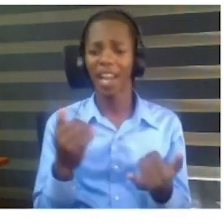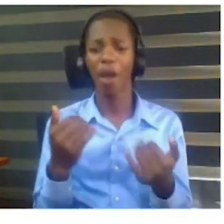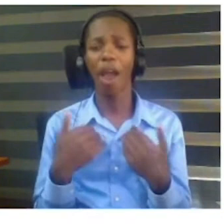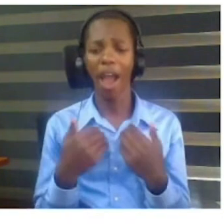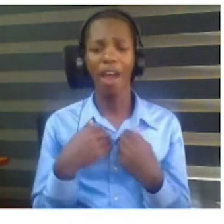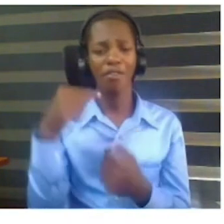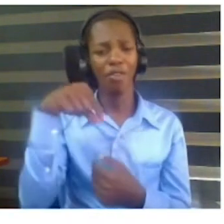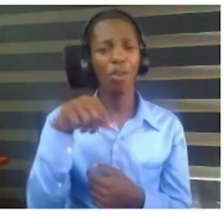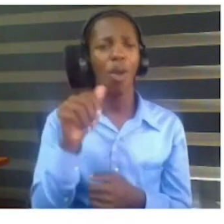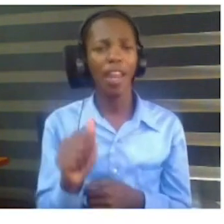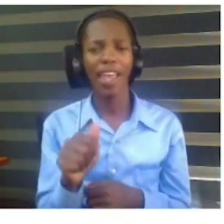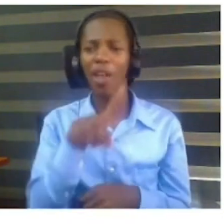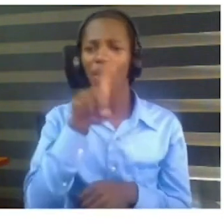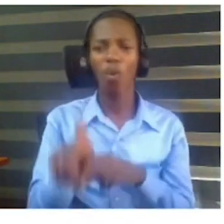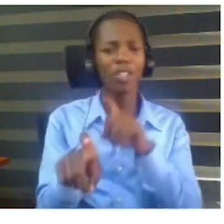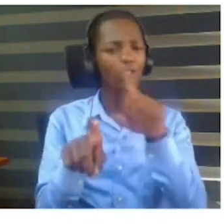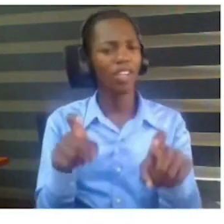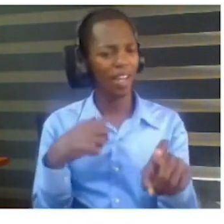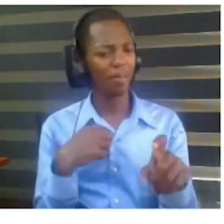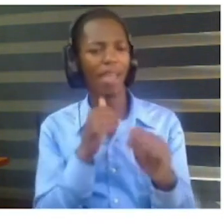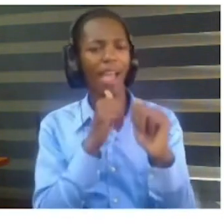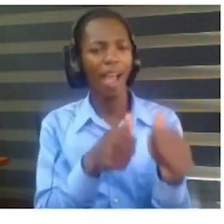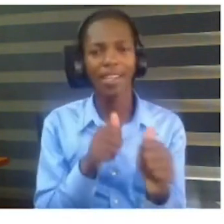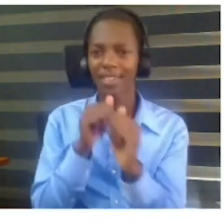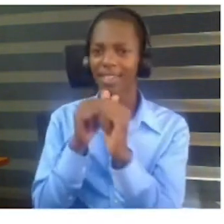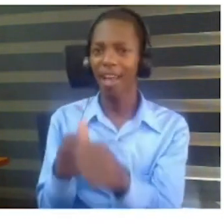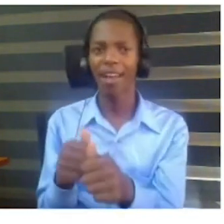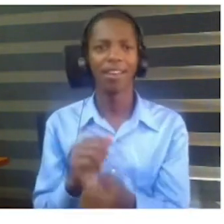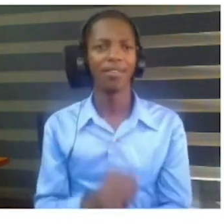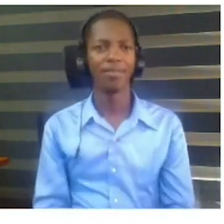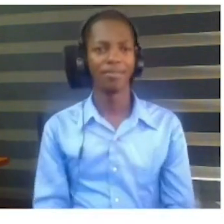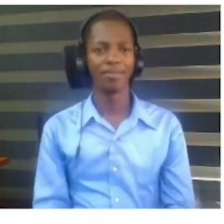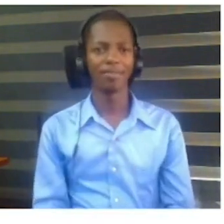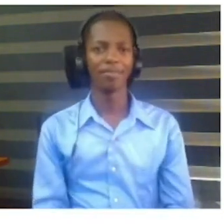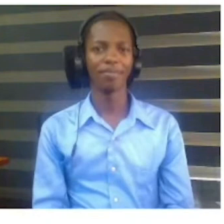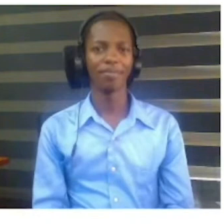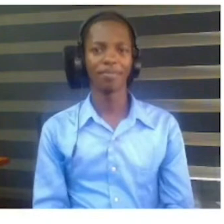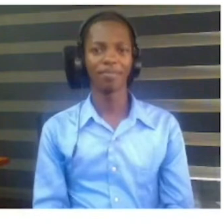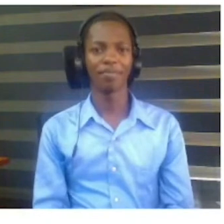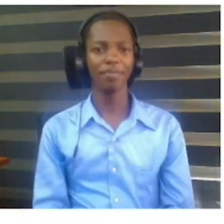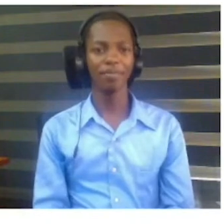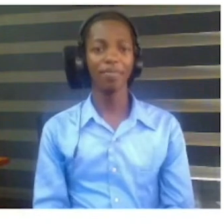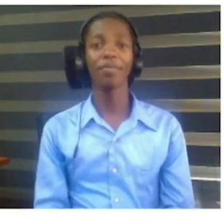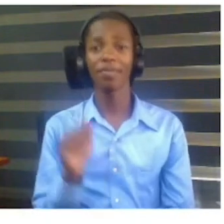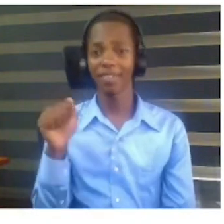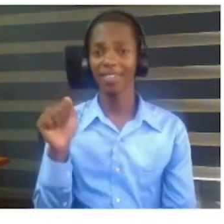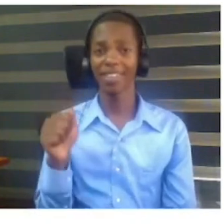can send in their questions and we'll try to go through the questions. Yes, thanks,